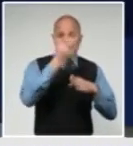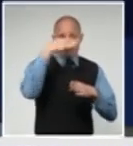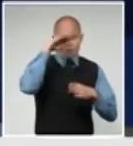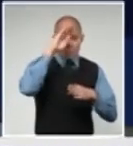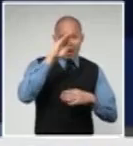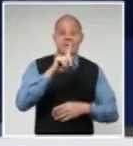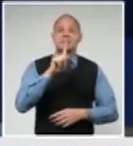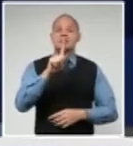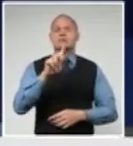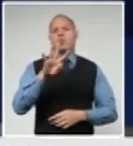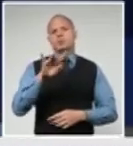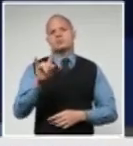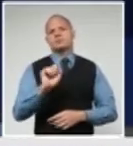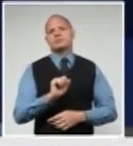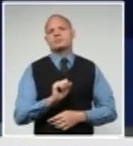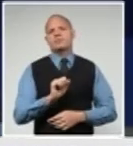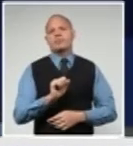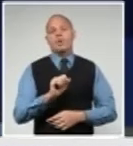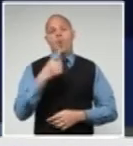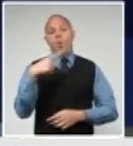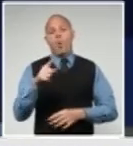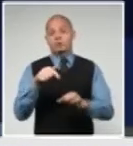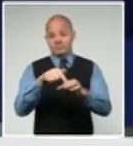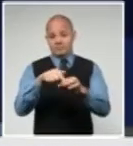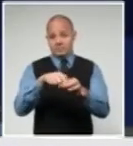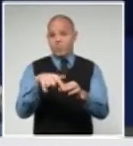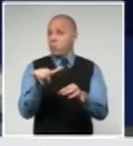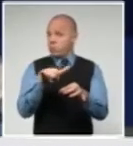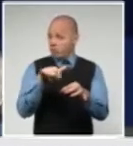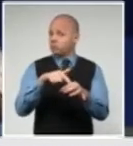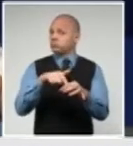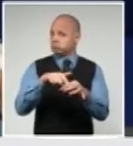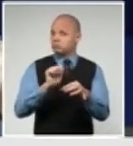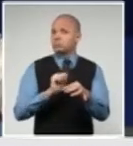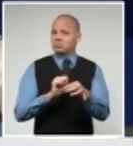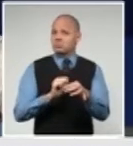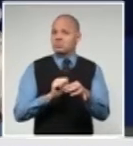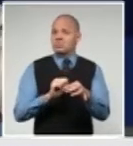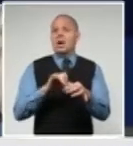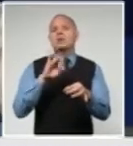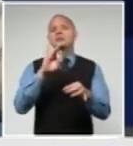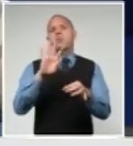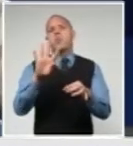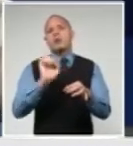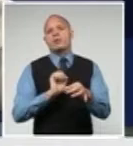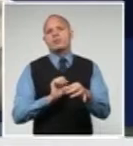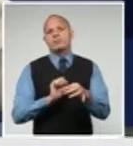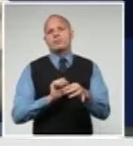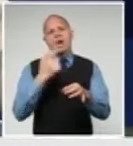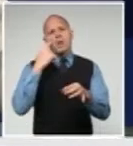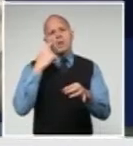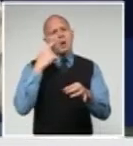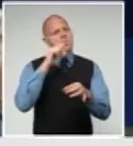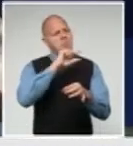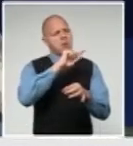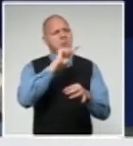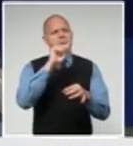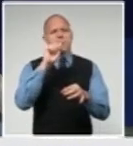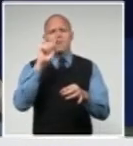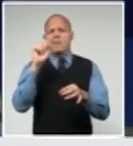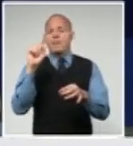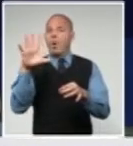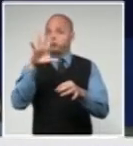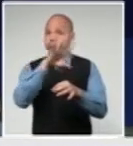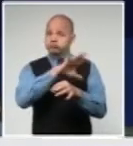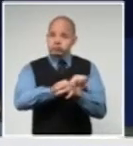territory. 72 of the 73 people diagnosed yesterday are Cubans, and one is a foreign resident in